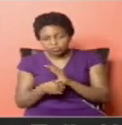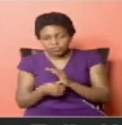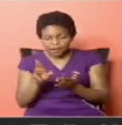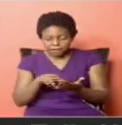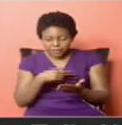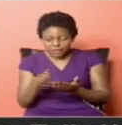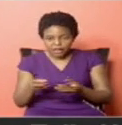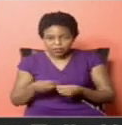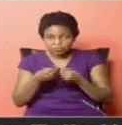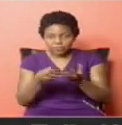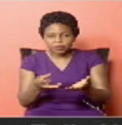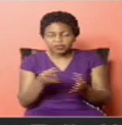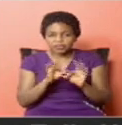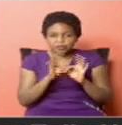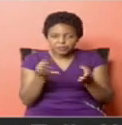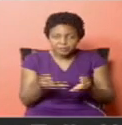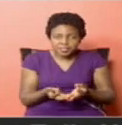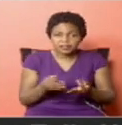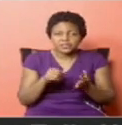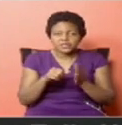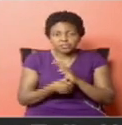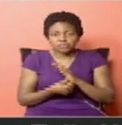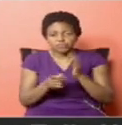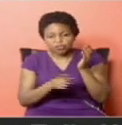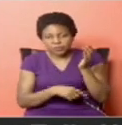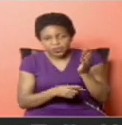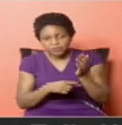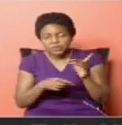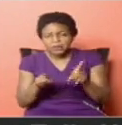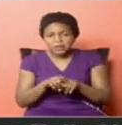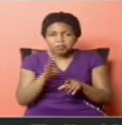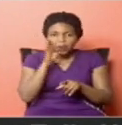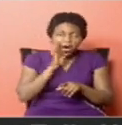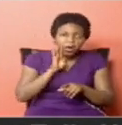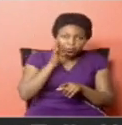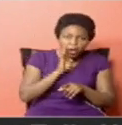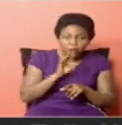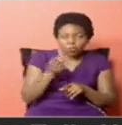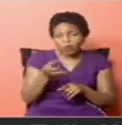family, infidelity, and drug and alcohol abuse.